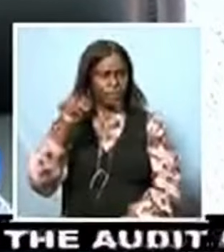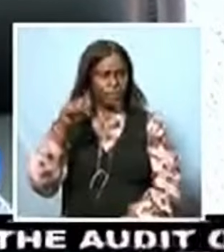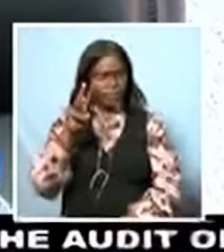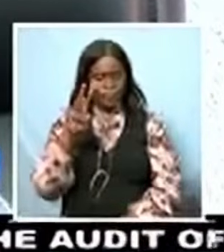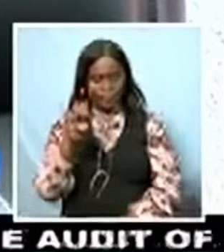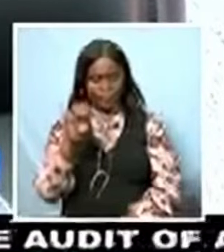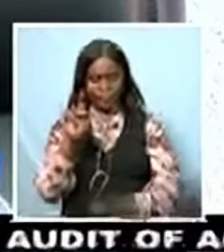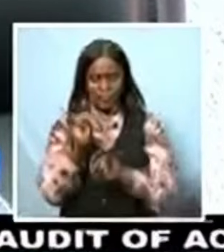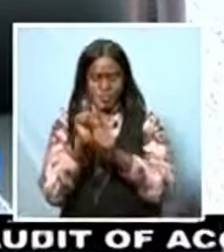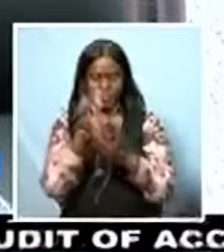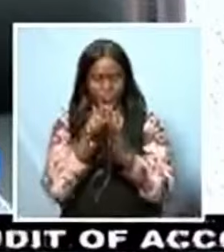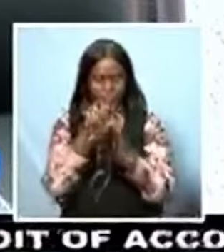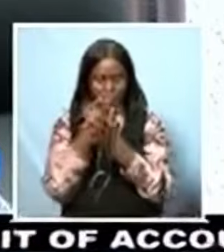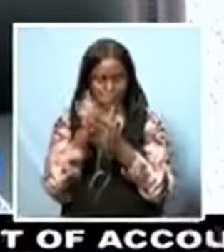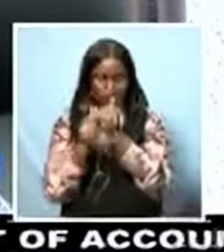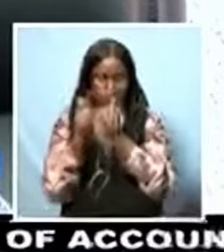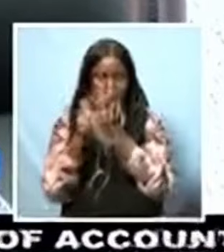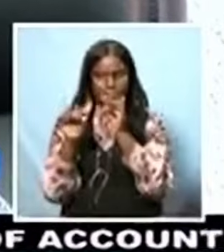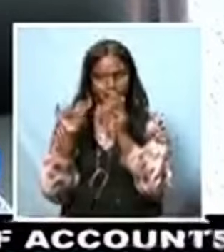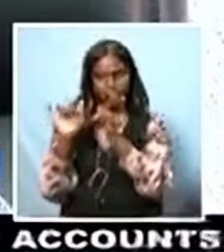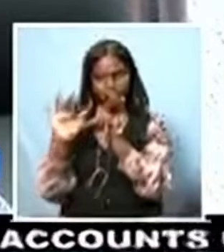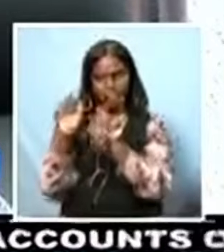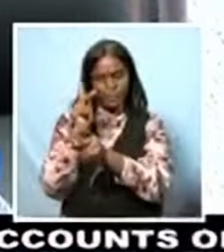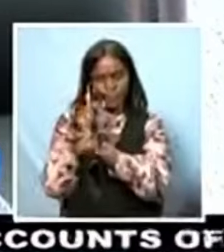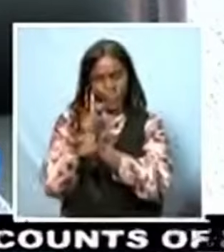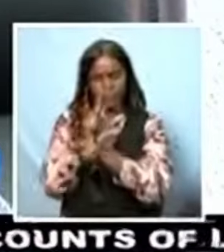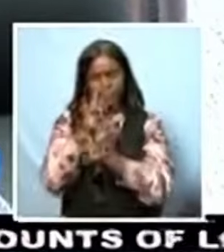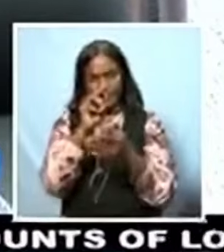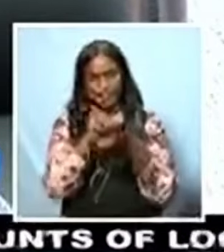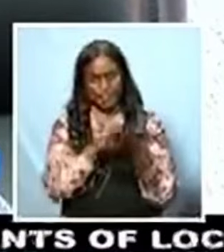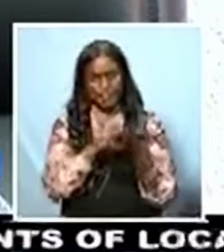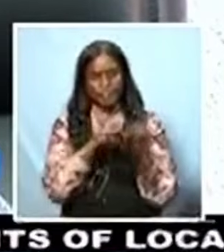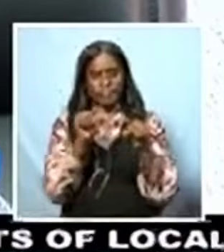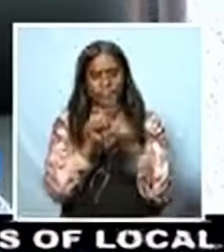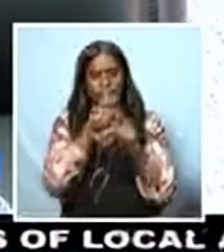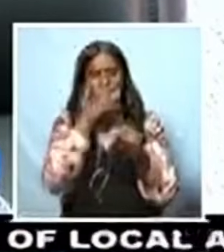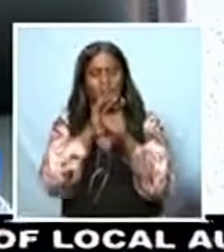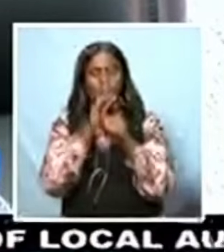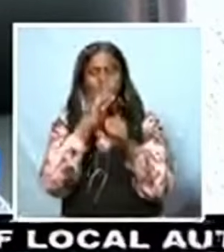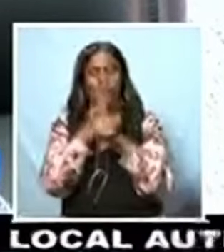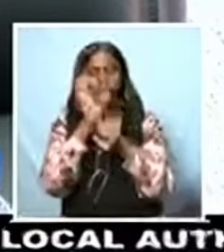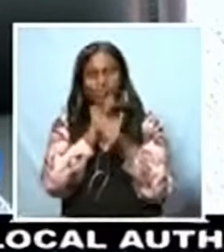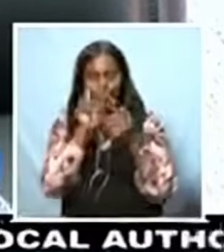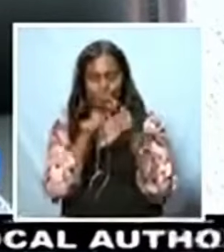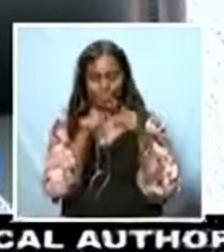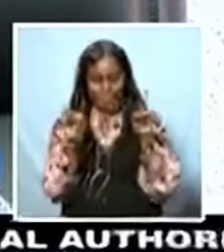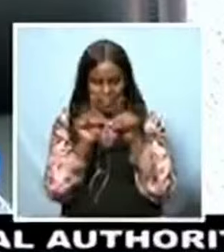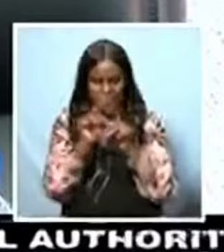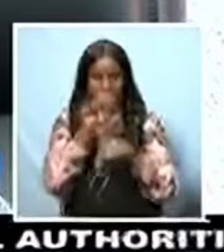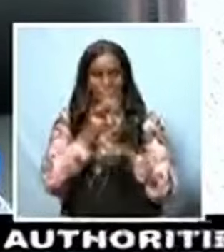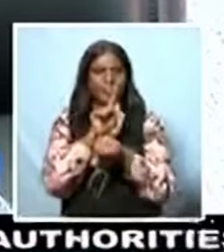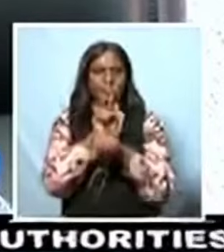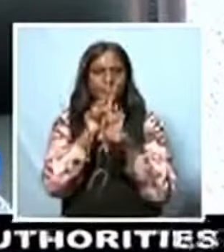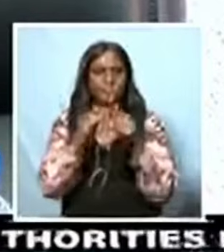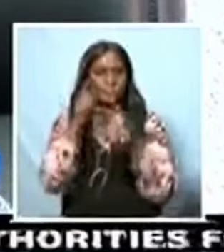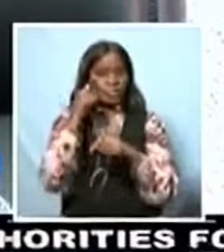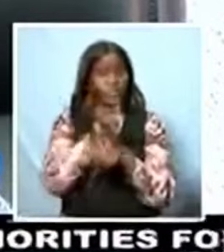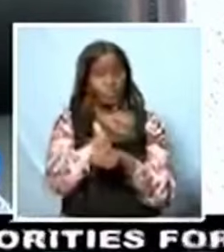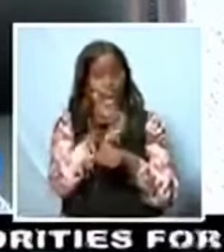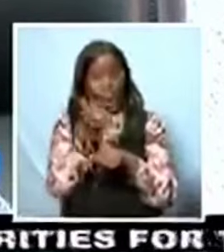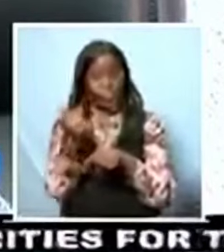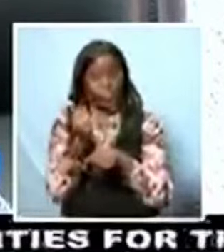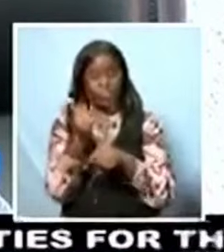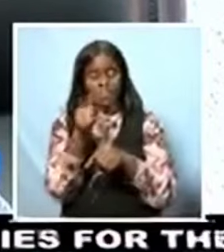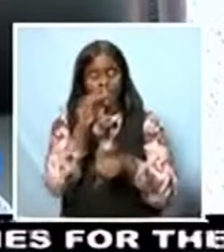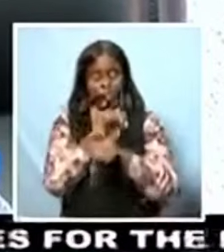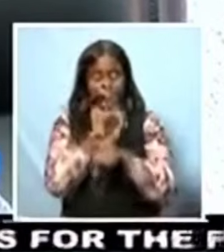money that has remained, Chair, the 2 million, is committed to the same project. But for these other votes,